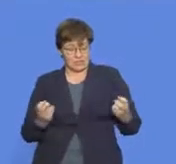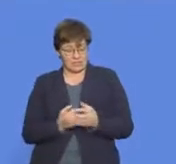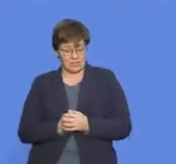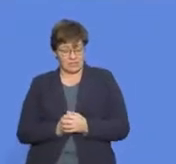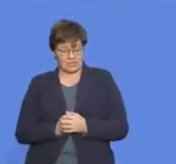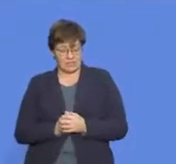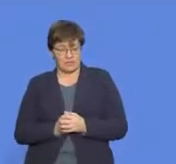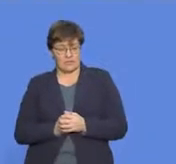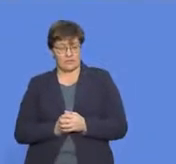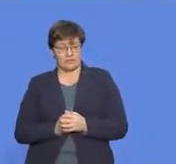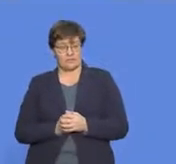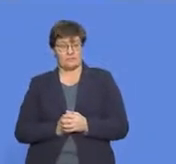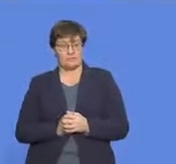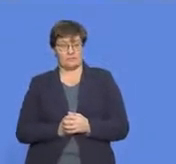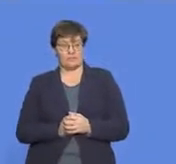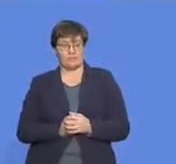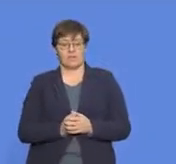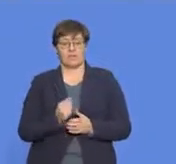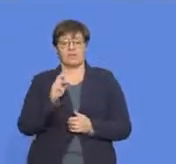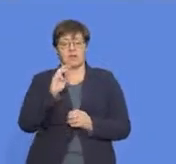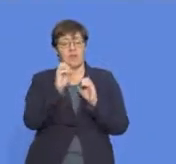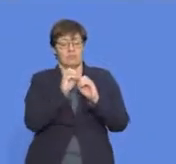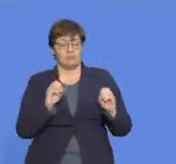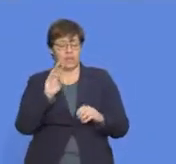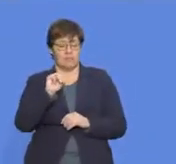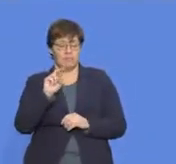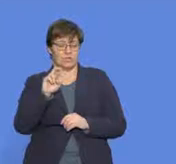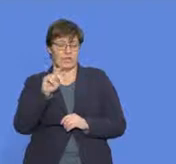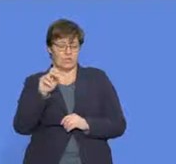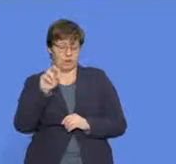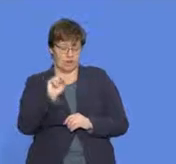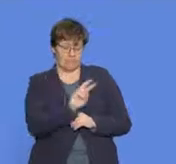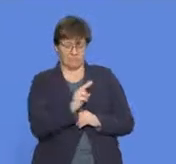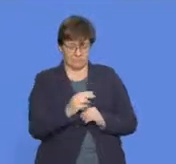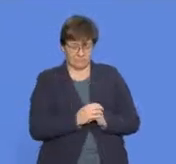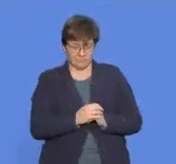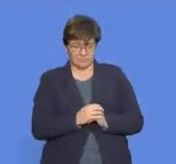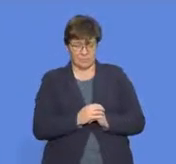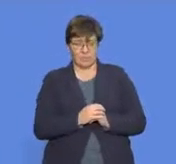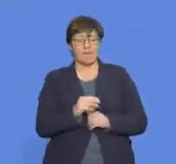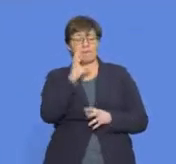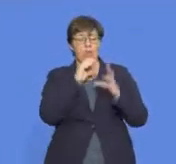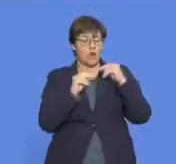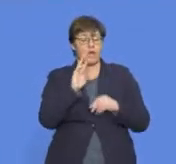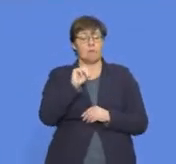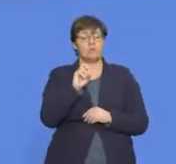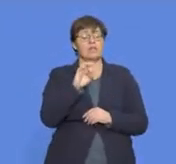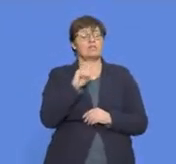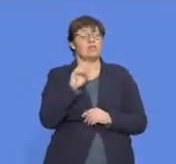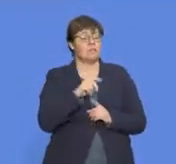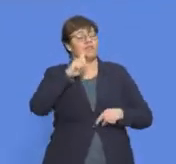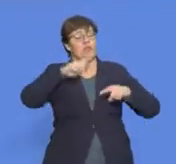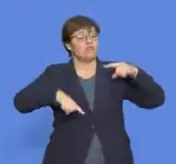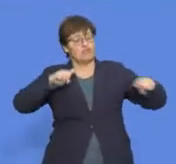source of genetic variation is mutations. And remember we said that we learned that mutations are